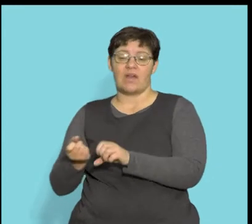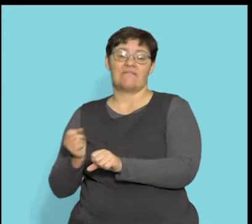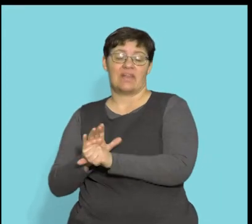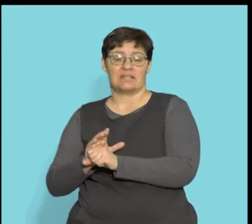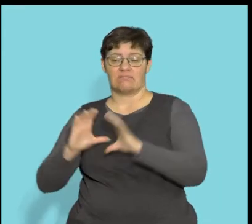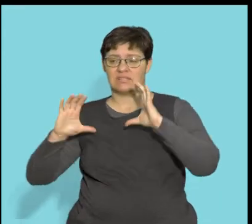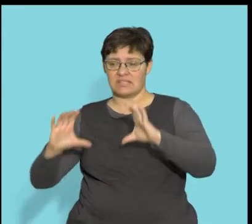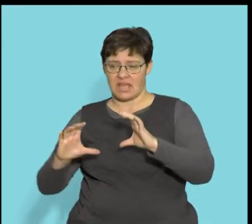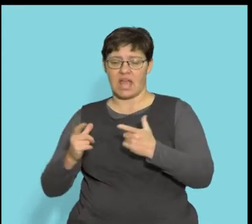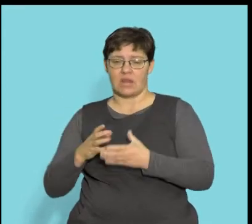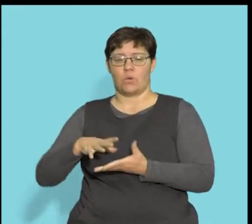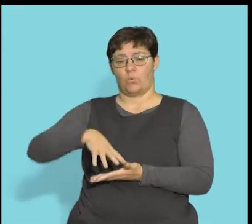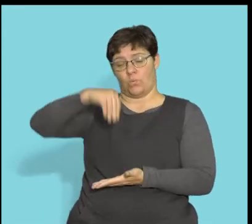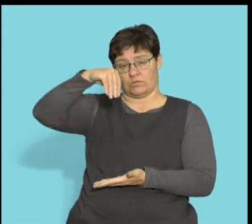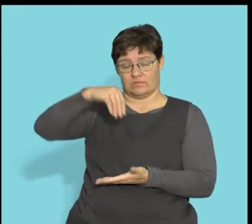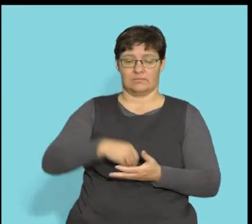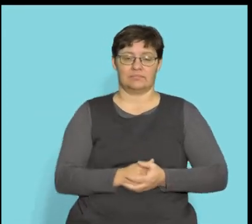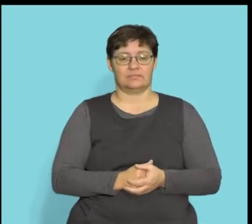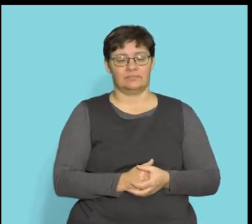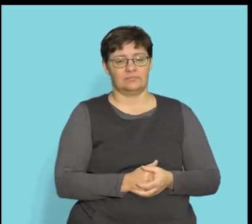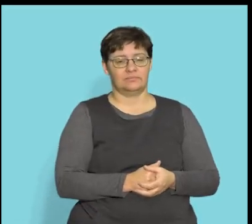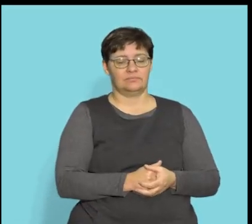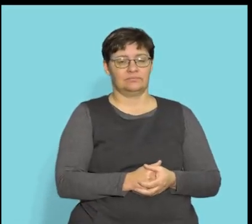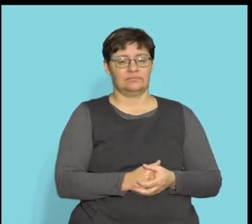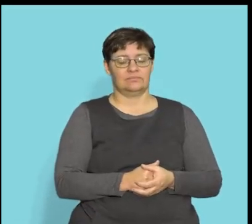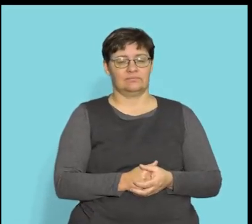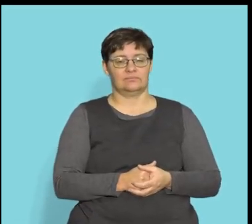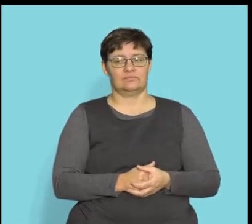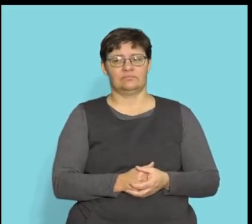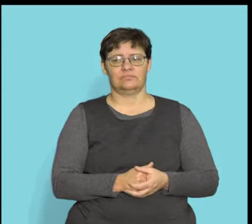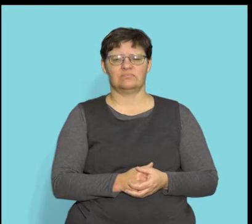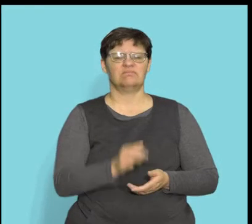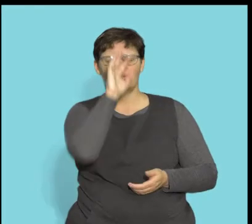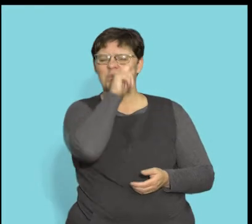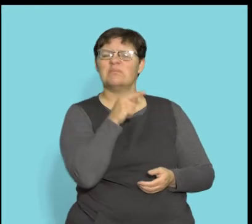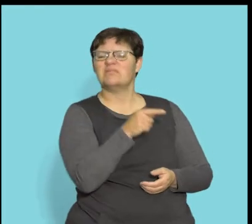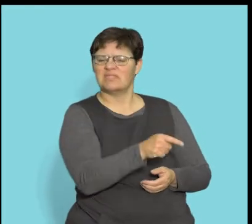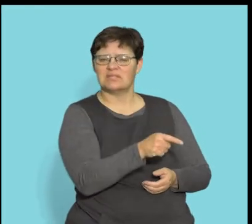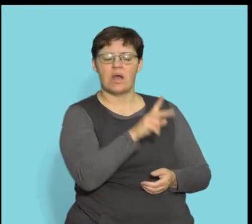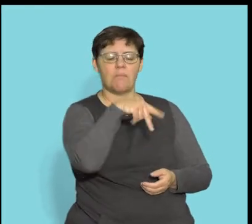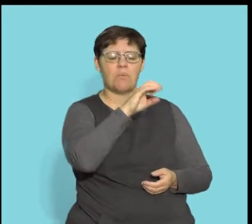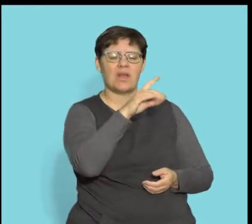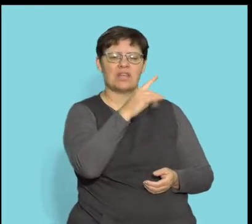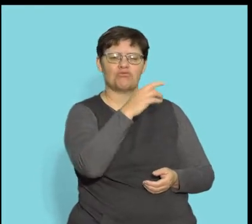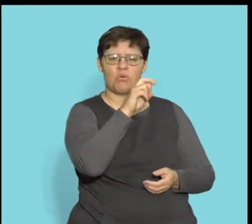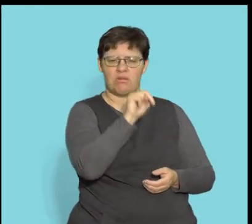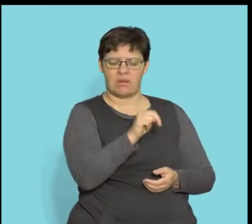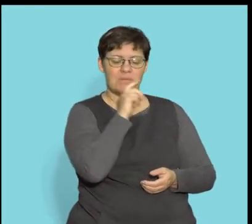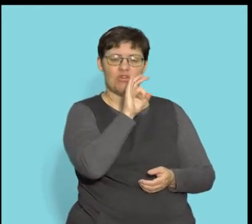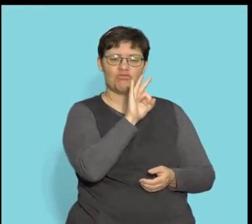factors affecting spheres and cones. Great. So just a reminder, a polyhedron